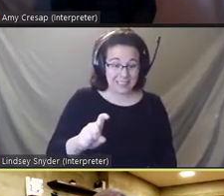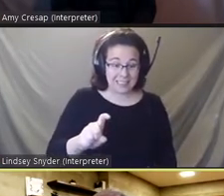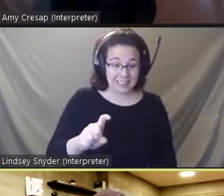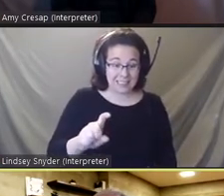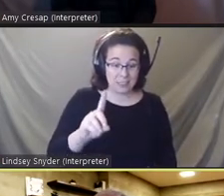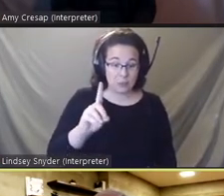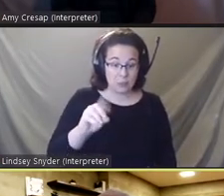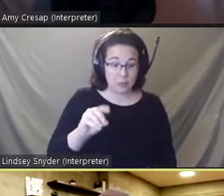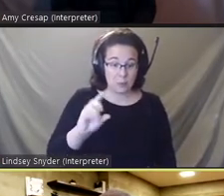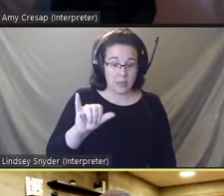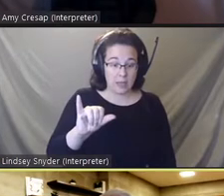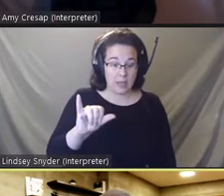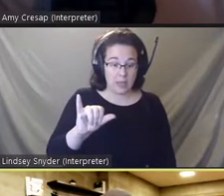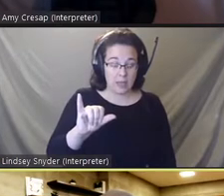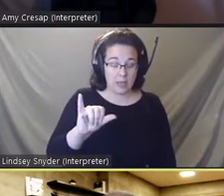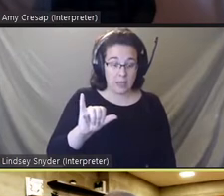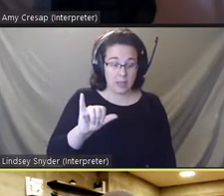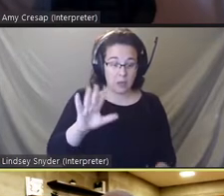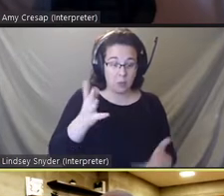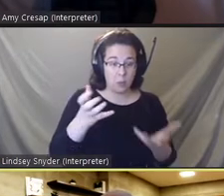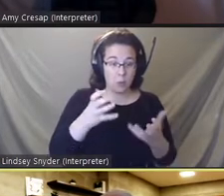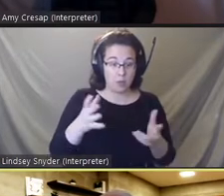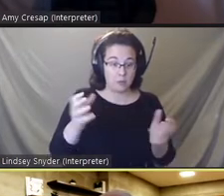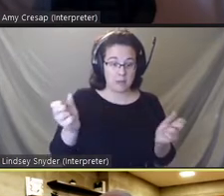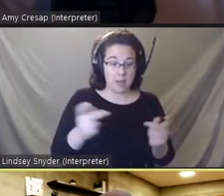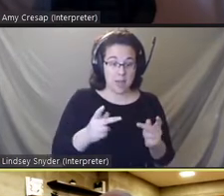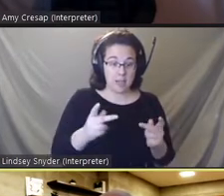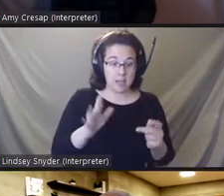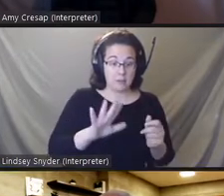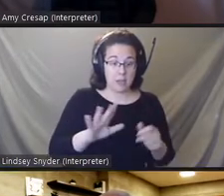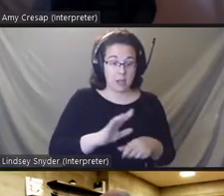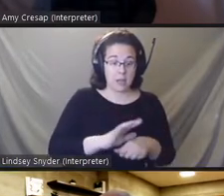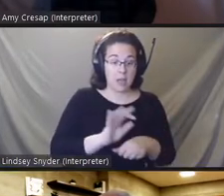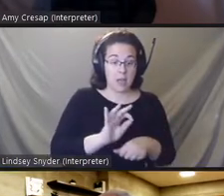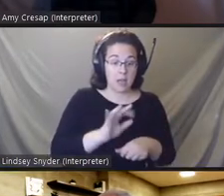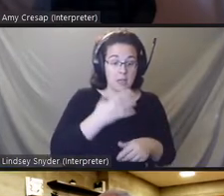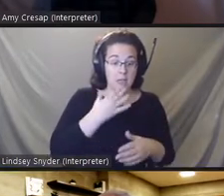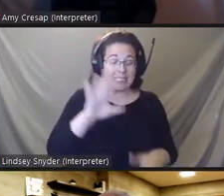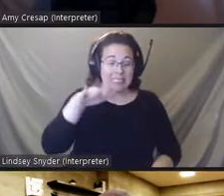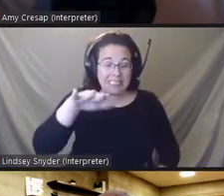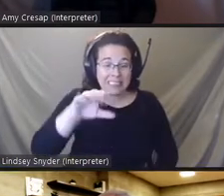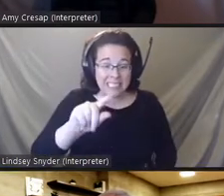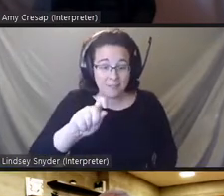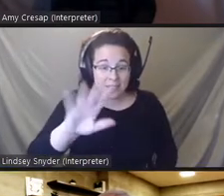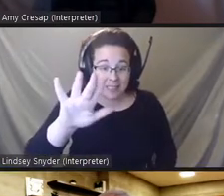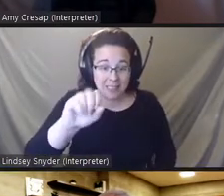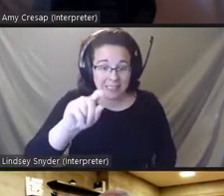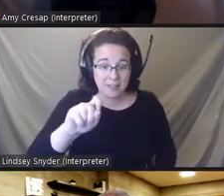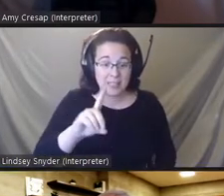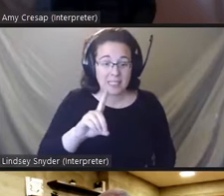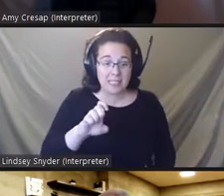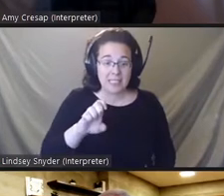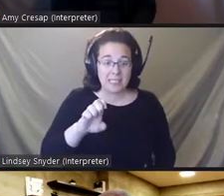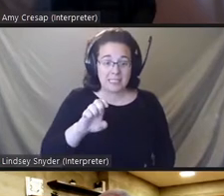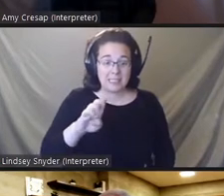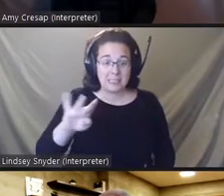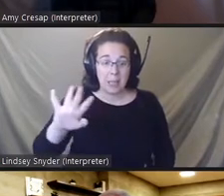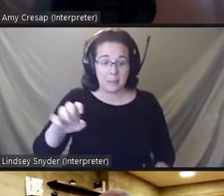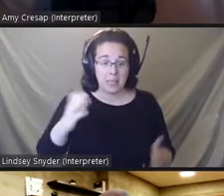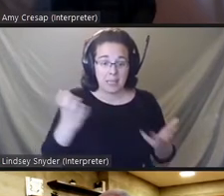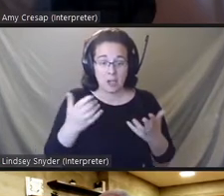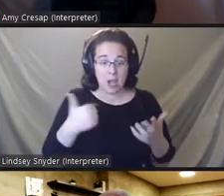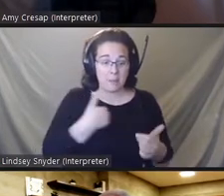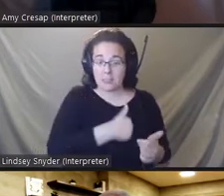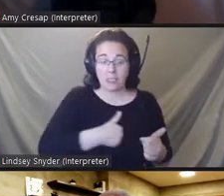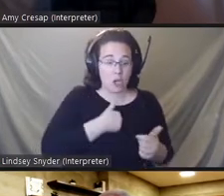that. Let's just get back in about 9 minutes. Thank you. Steve, yes. It's yeah. Debbie. Sorry, I can't